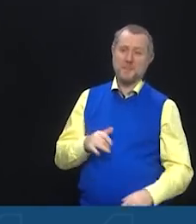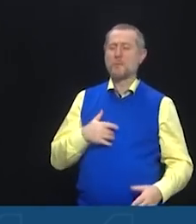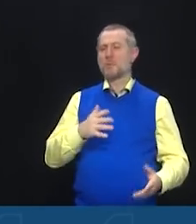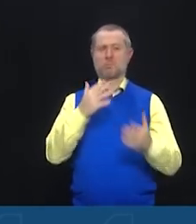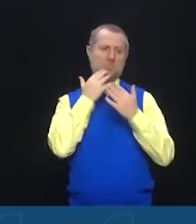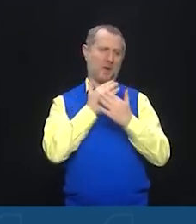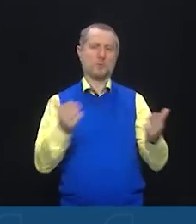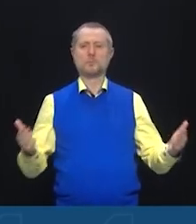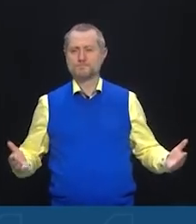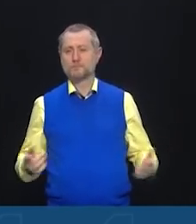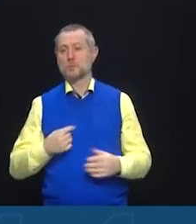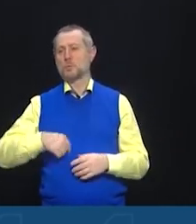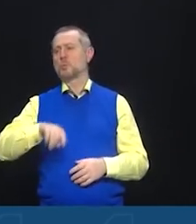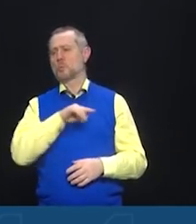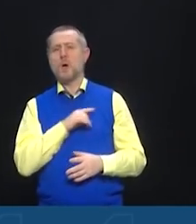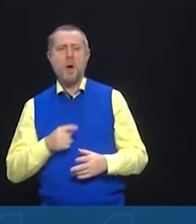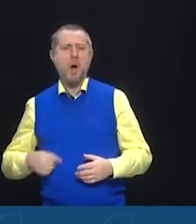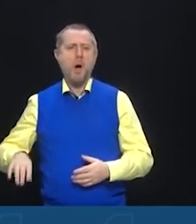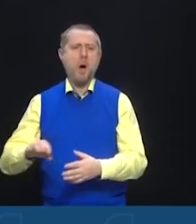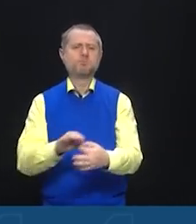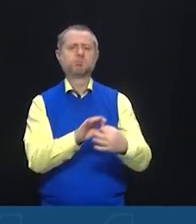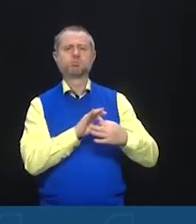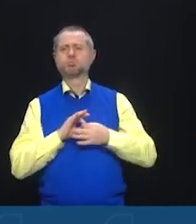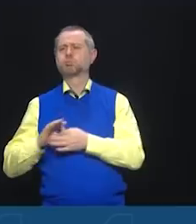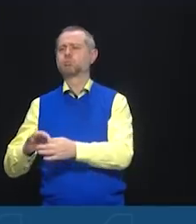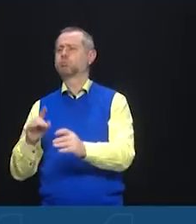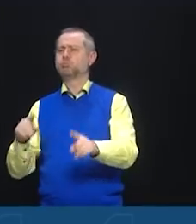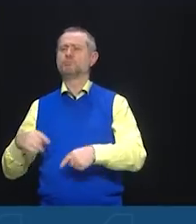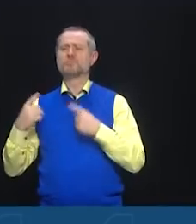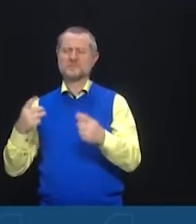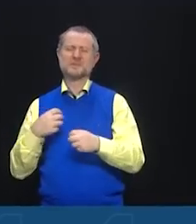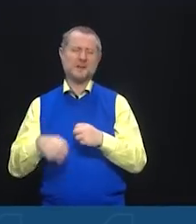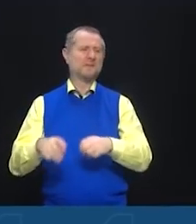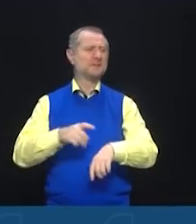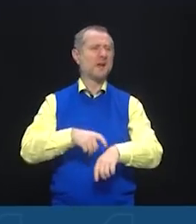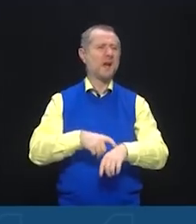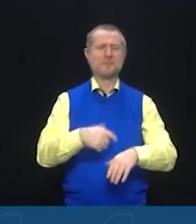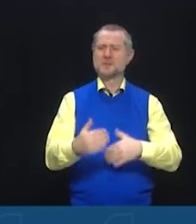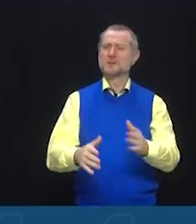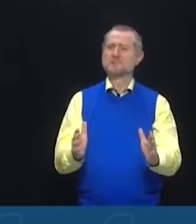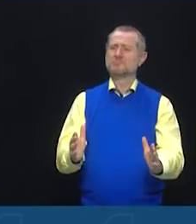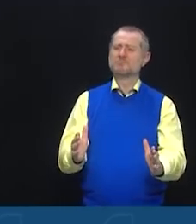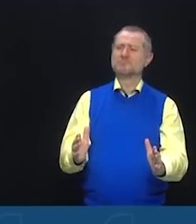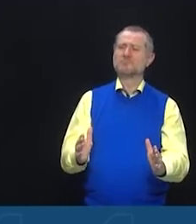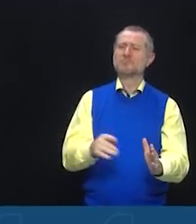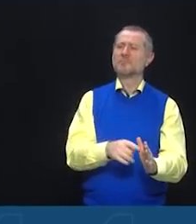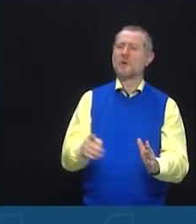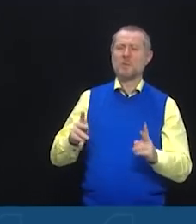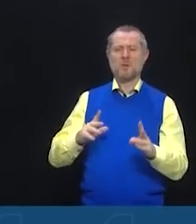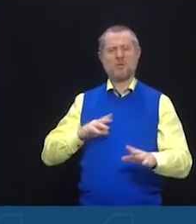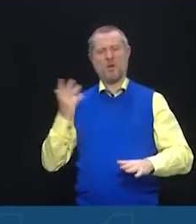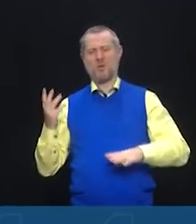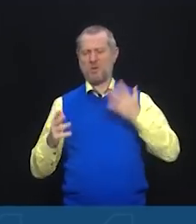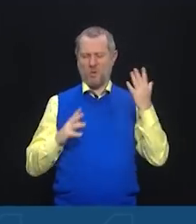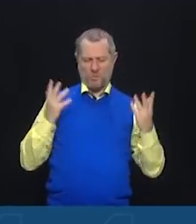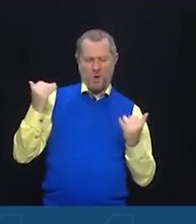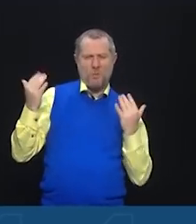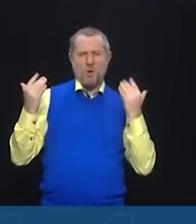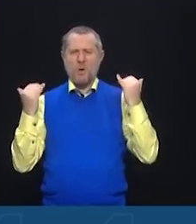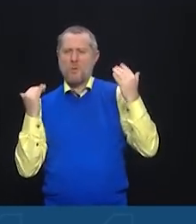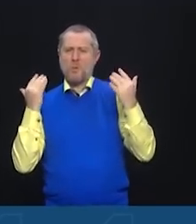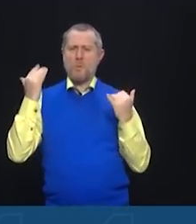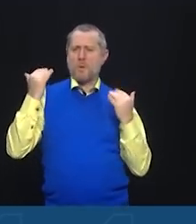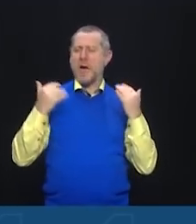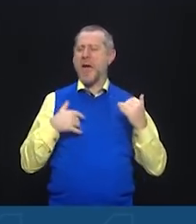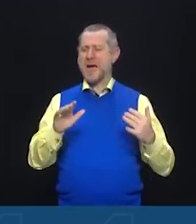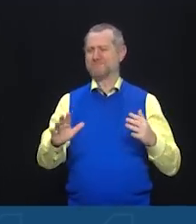together as a state. This was a difficult time. There's a lot of people questioning what we're doing, but I always had that sense. If we stick